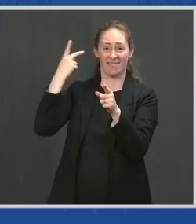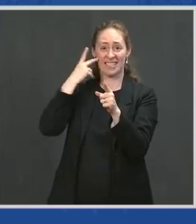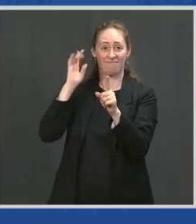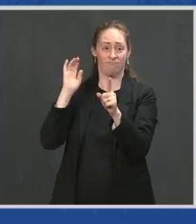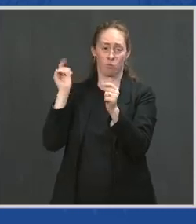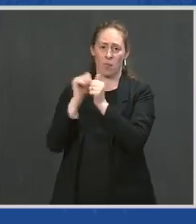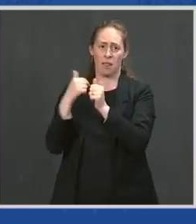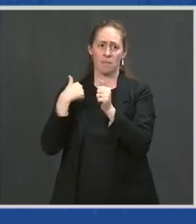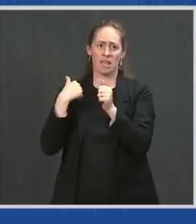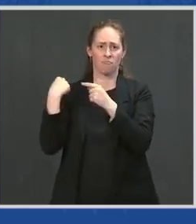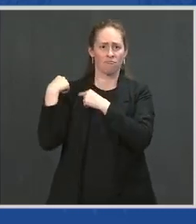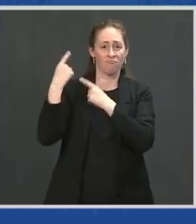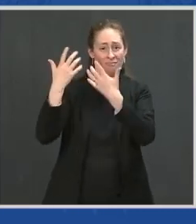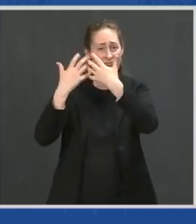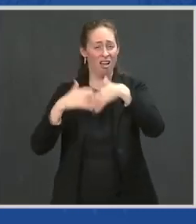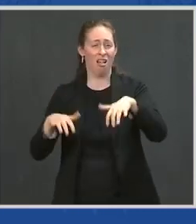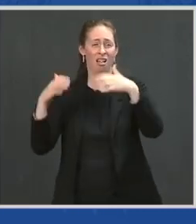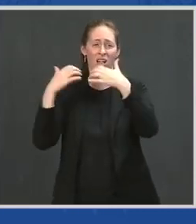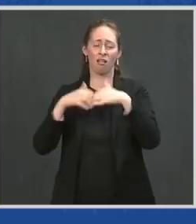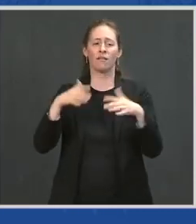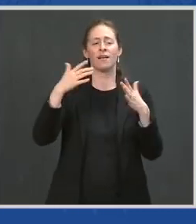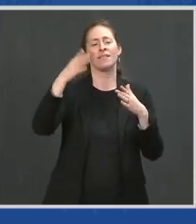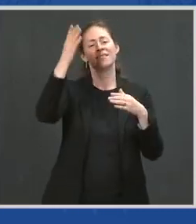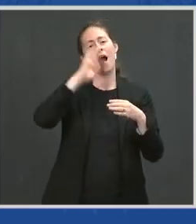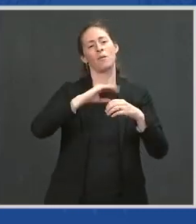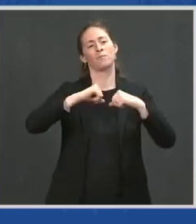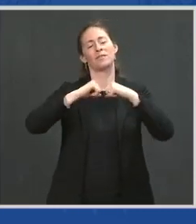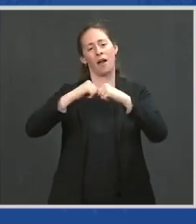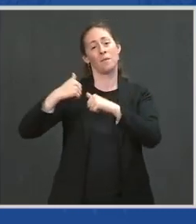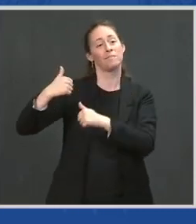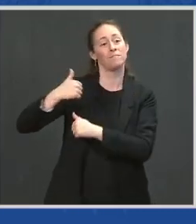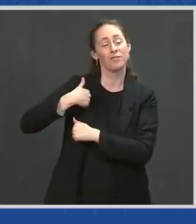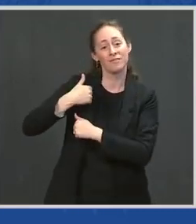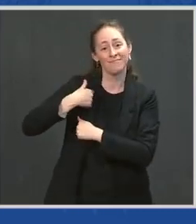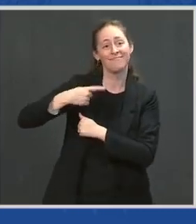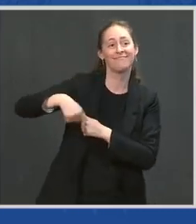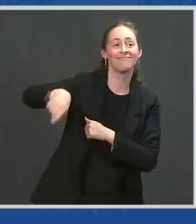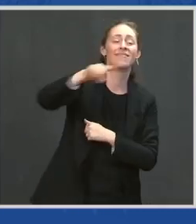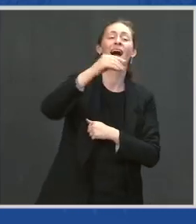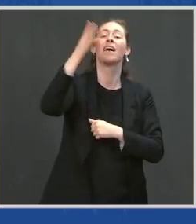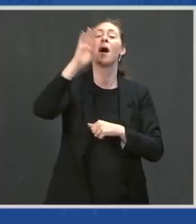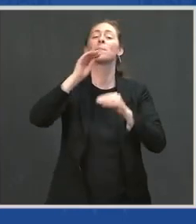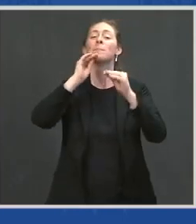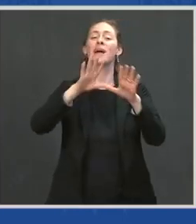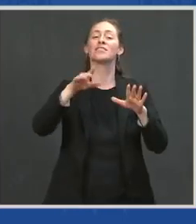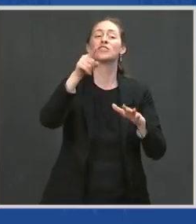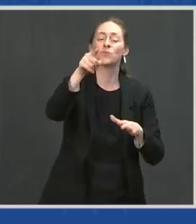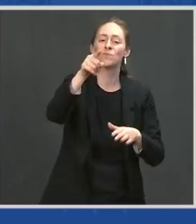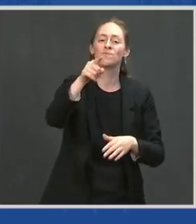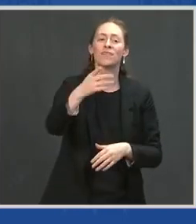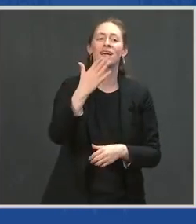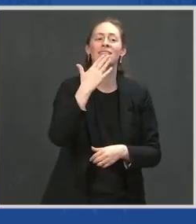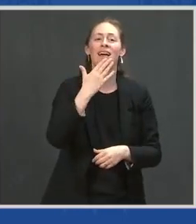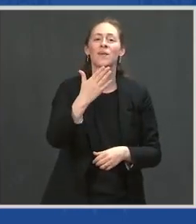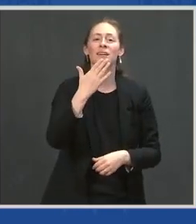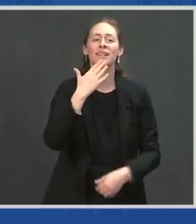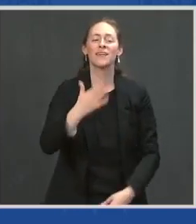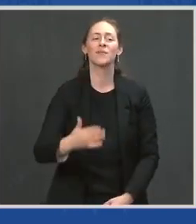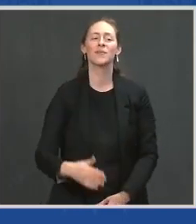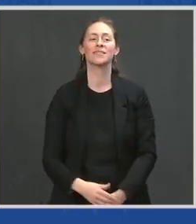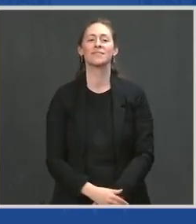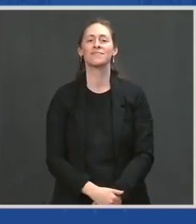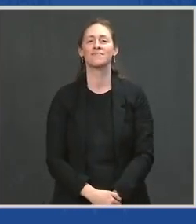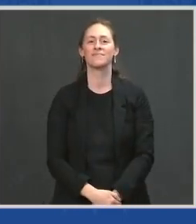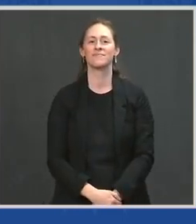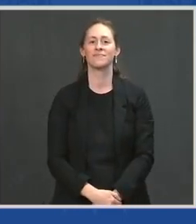together. May God protect our troops. May God bless you all. Thank you. Thank you. What about rising cases abroad? The U.S. has hit the